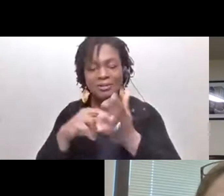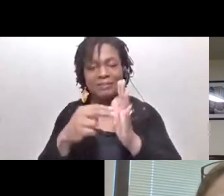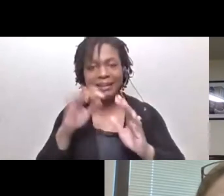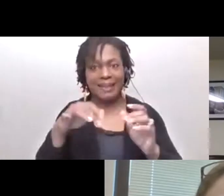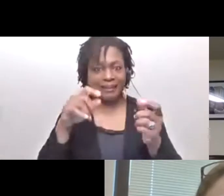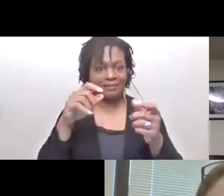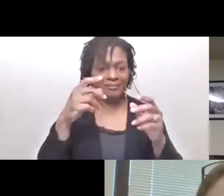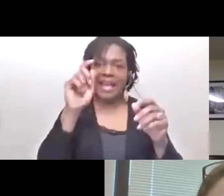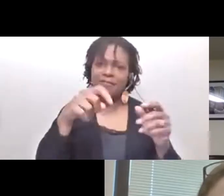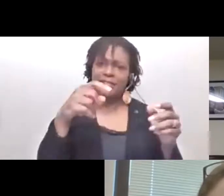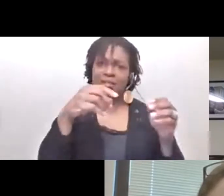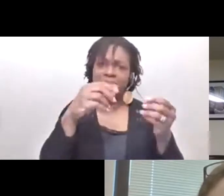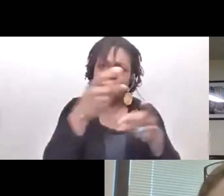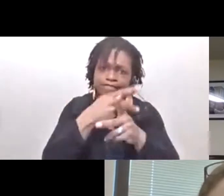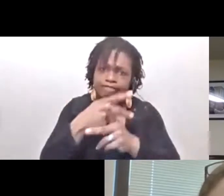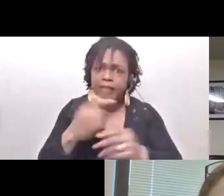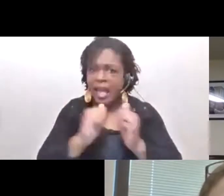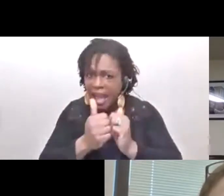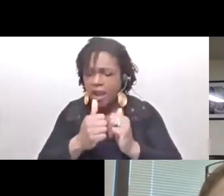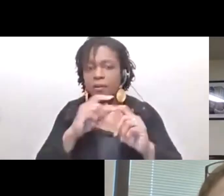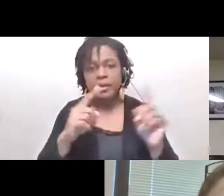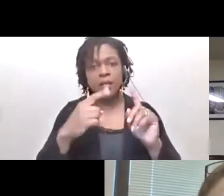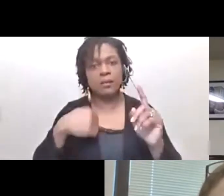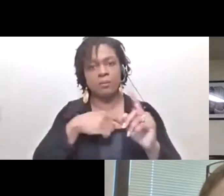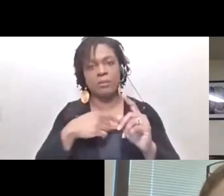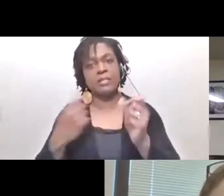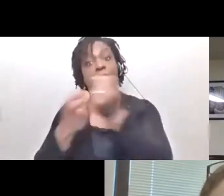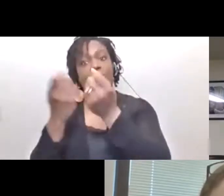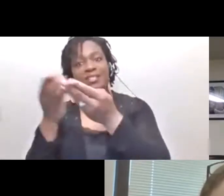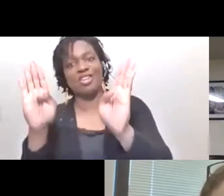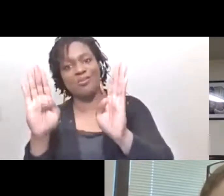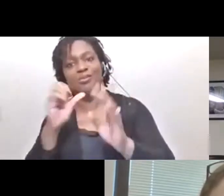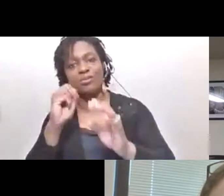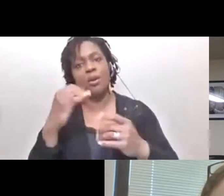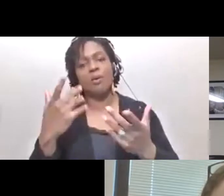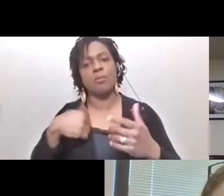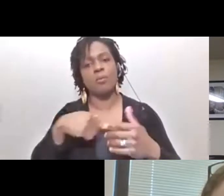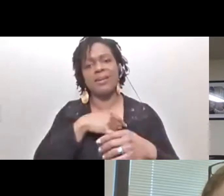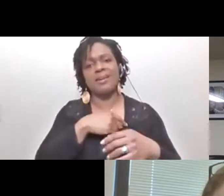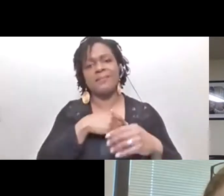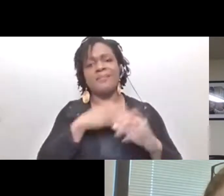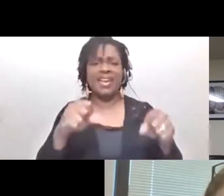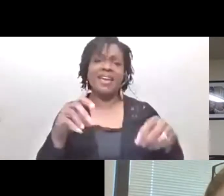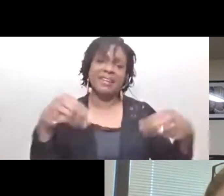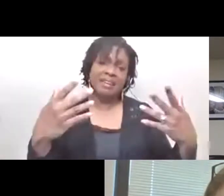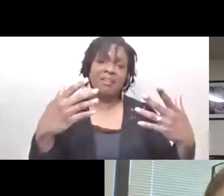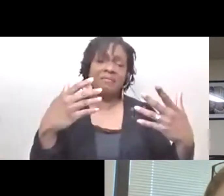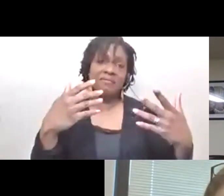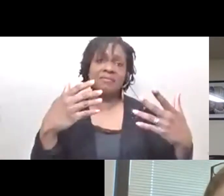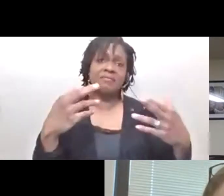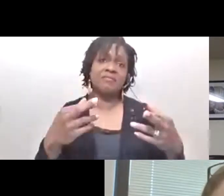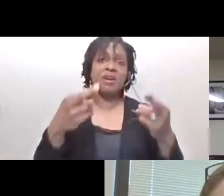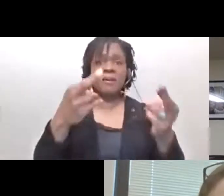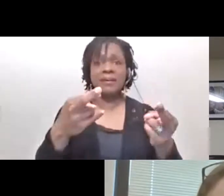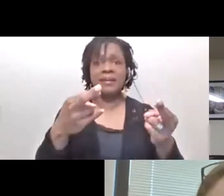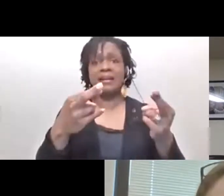just saying, we had a very great and interesting slate of proposals. we, decided to recommend X,